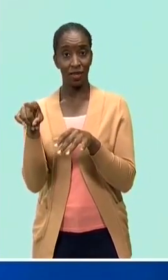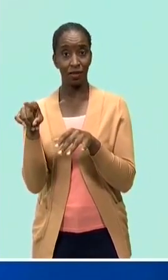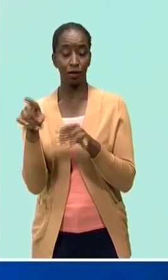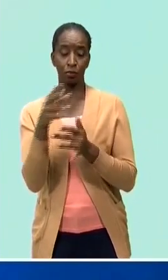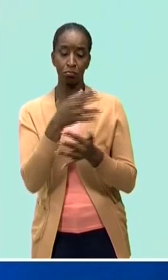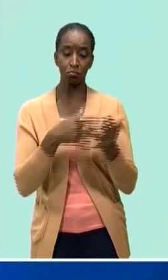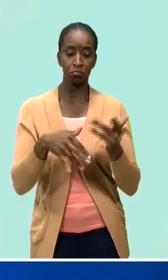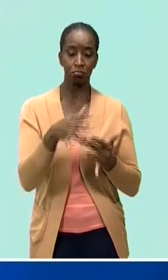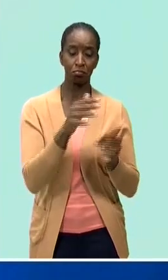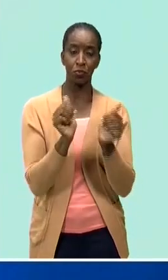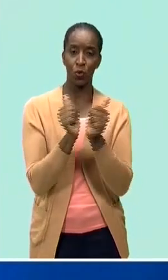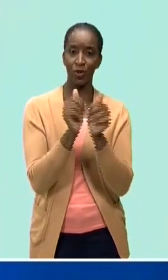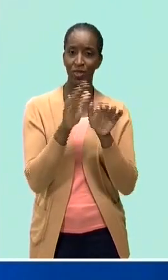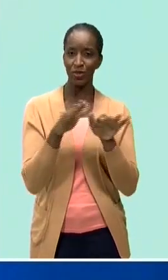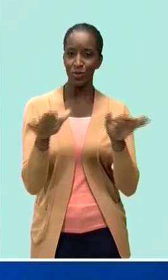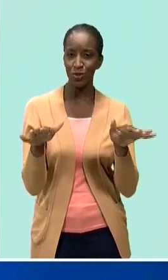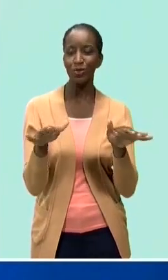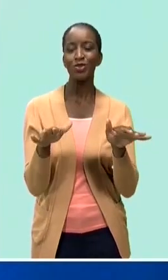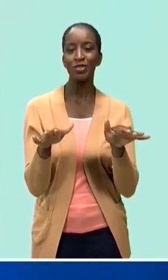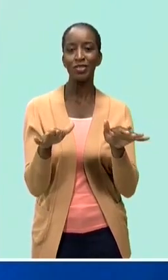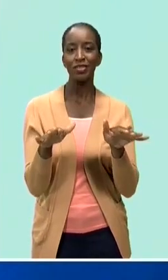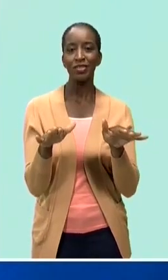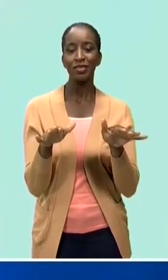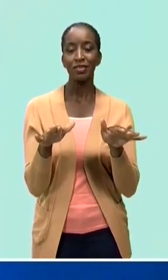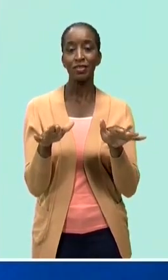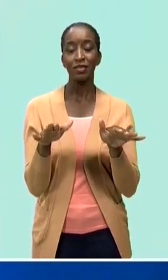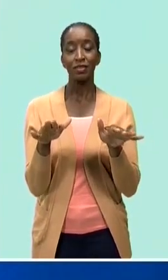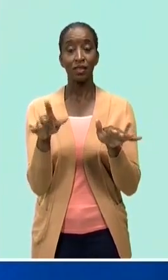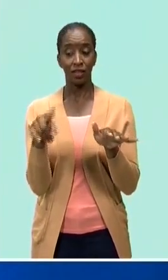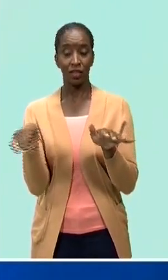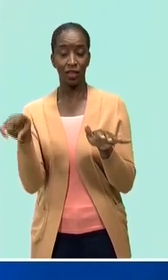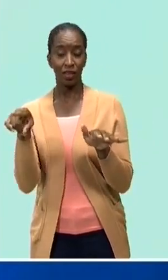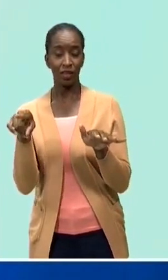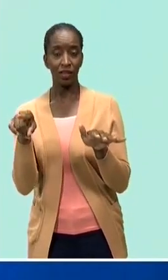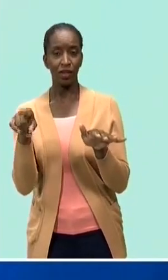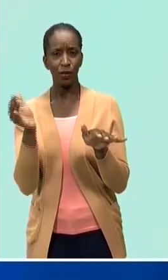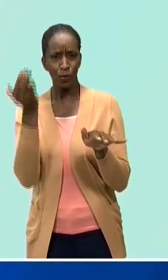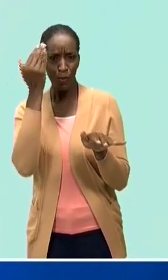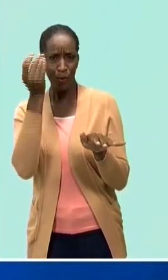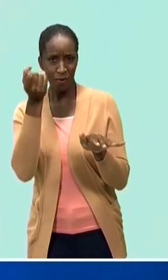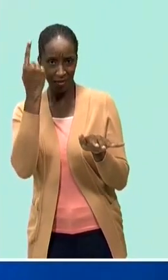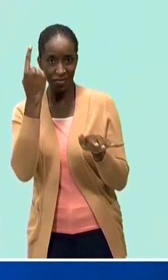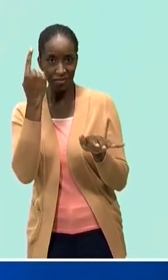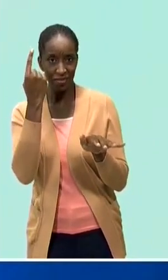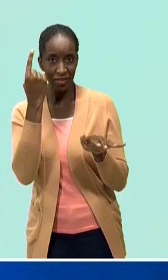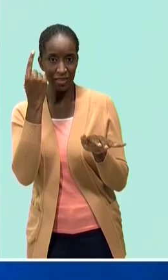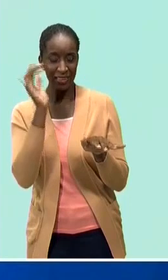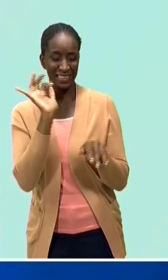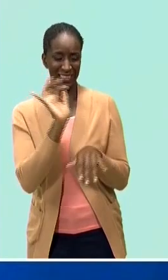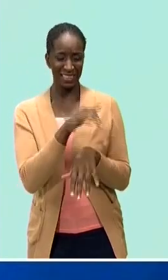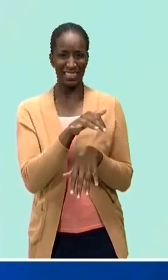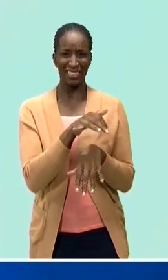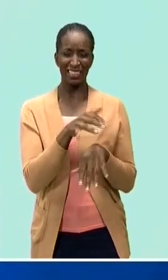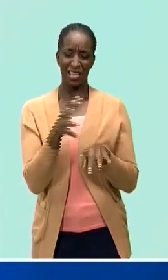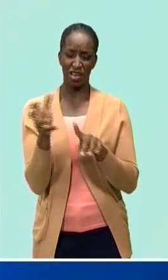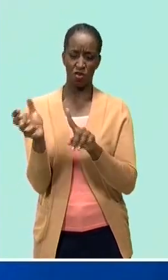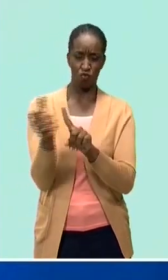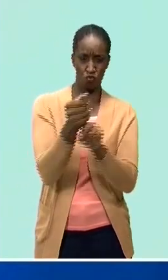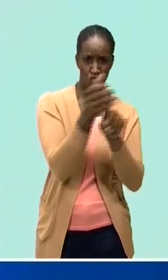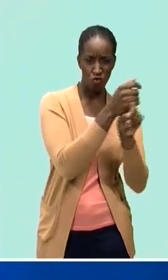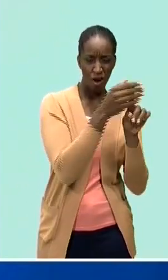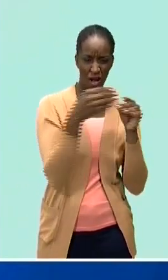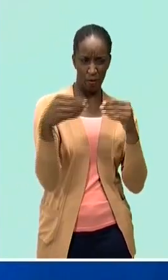the children in our school system to also have a grasp of this scourge